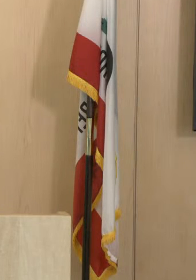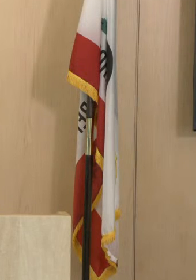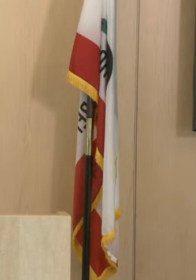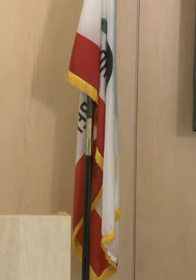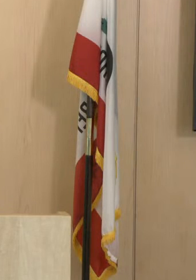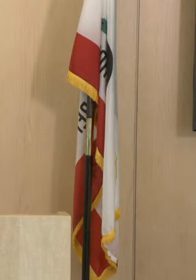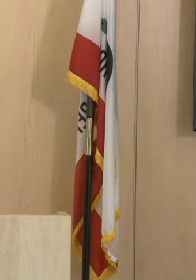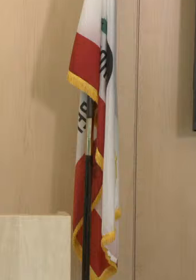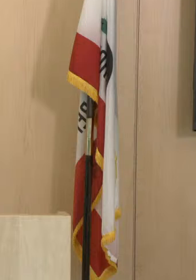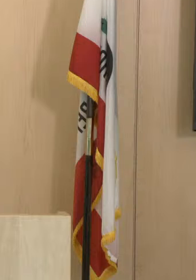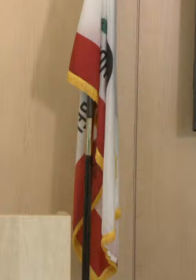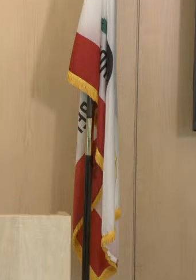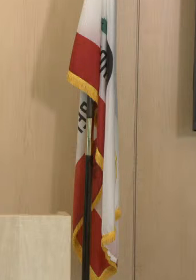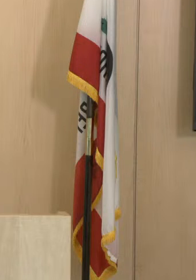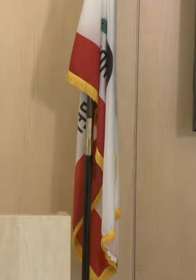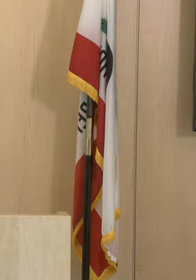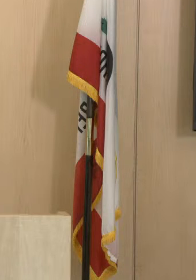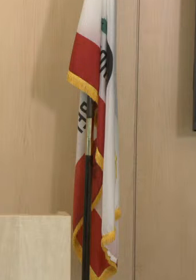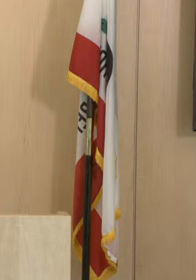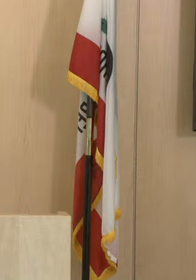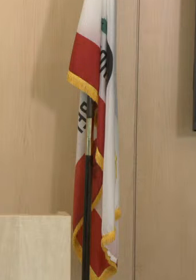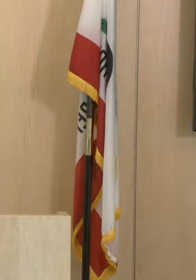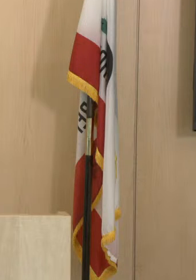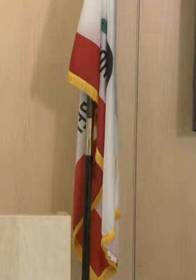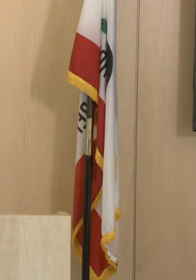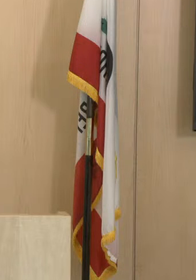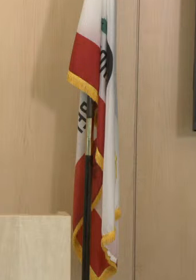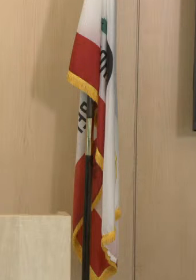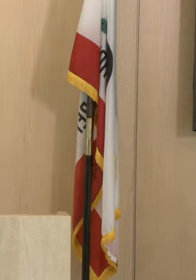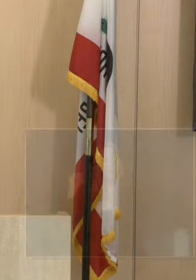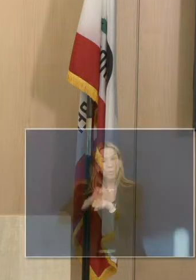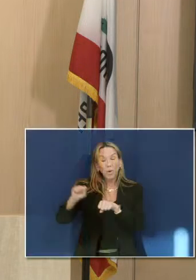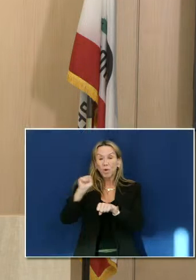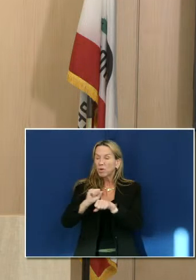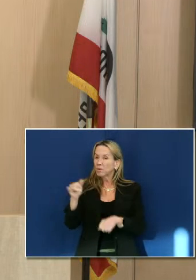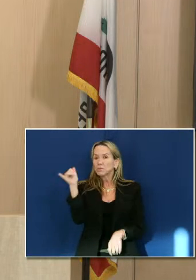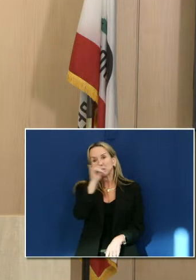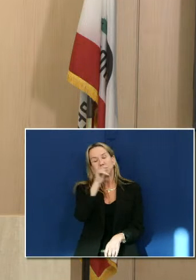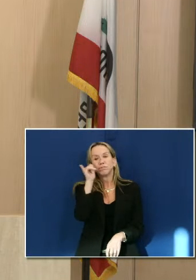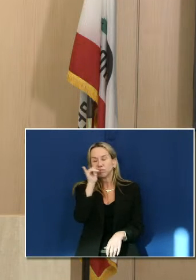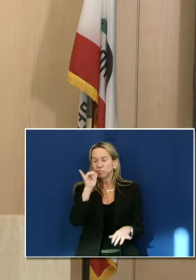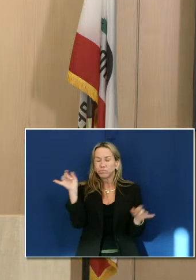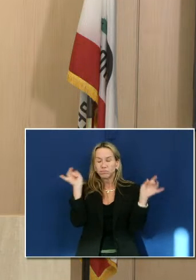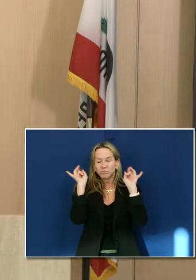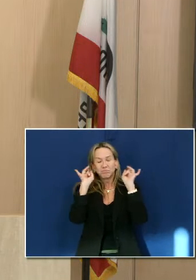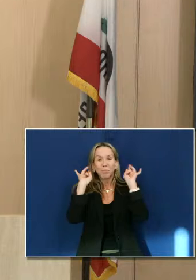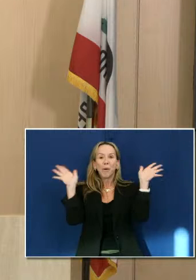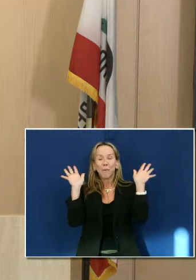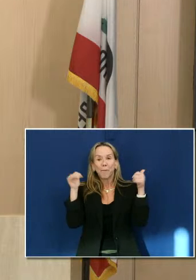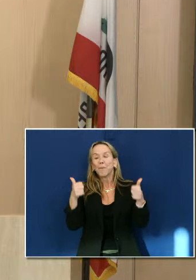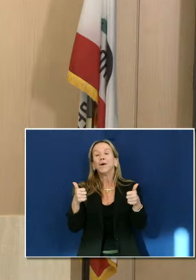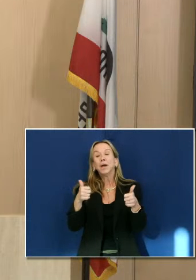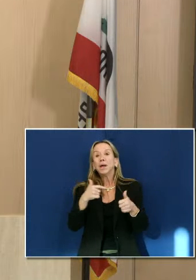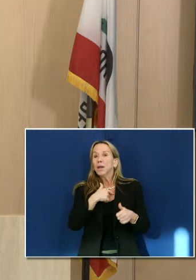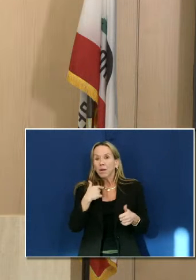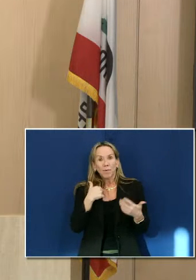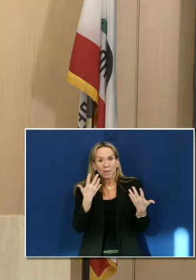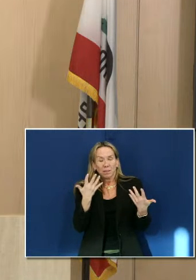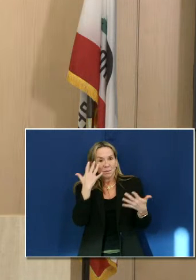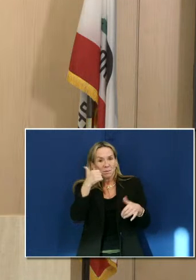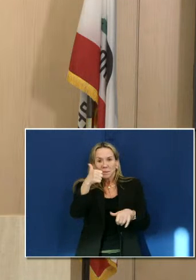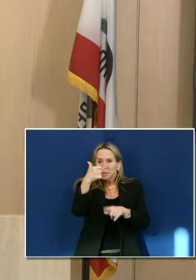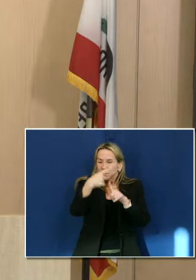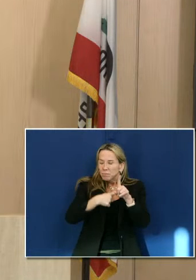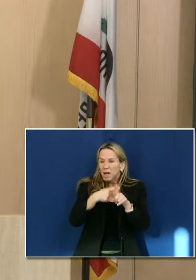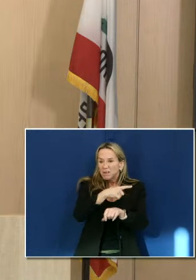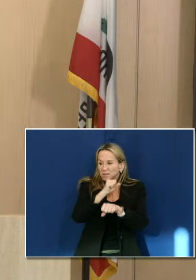of the county for the amazing work that's been done over the last 10 months as we fight a once-in-a-lifetime pandemic,